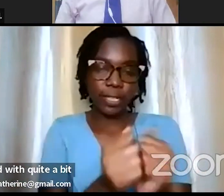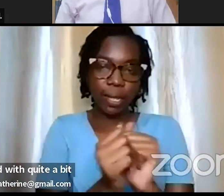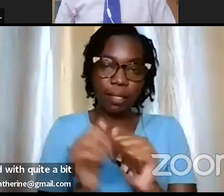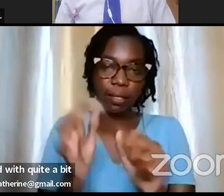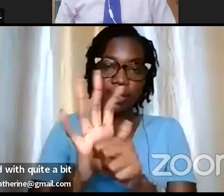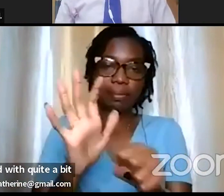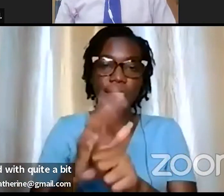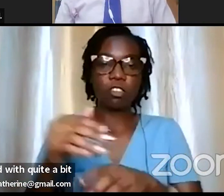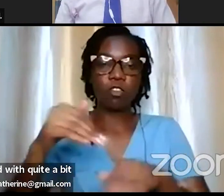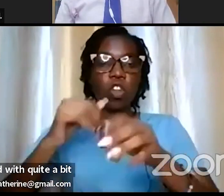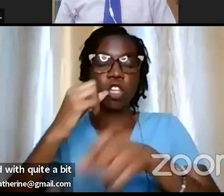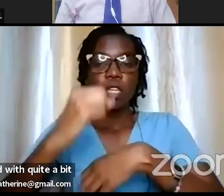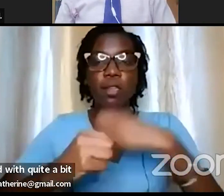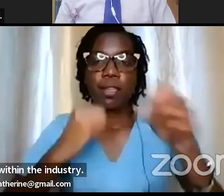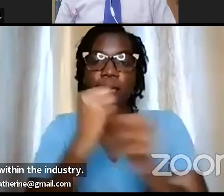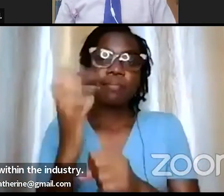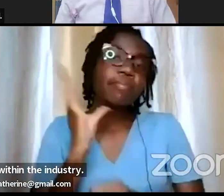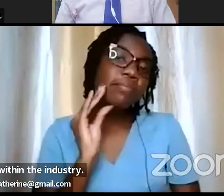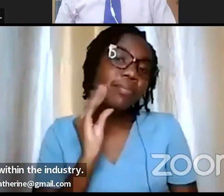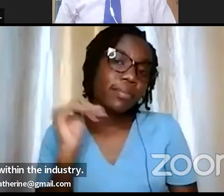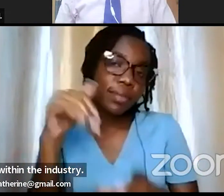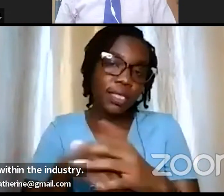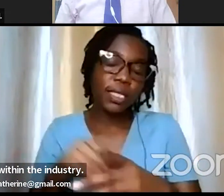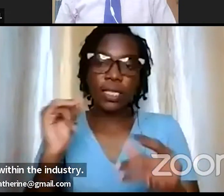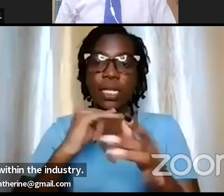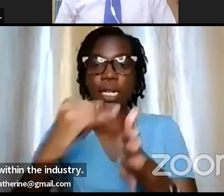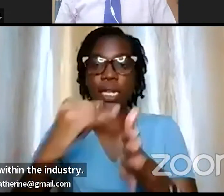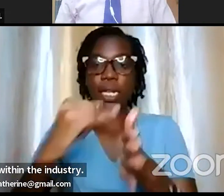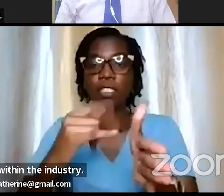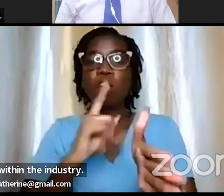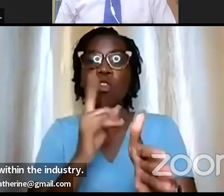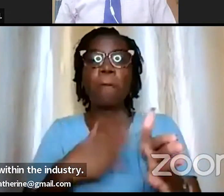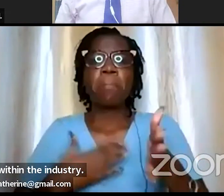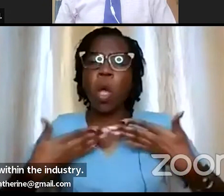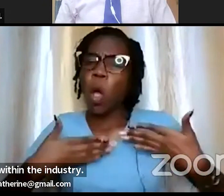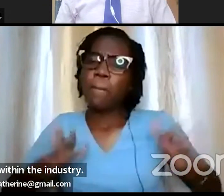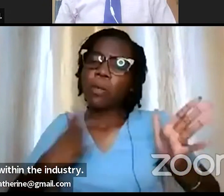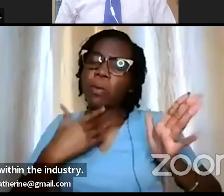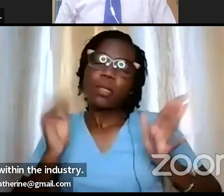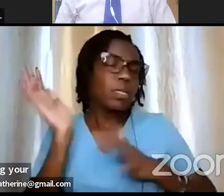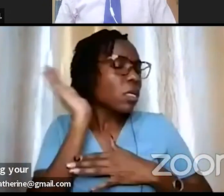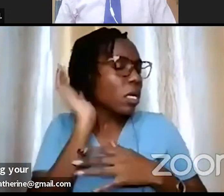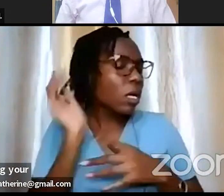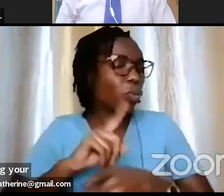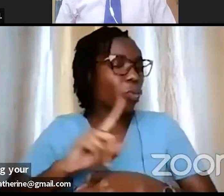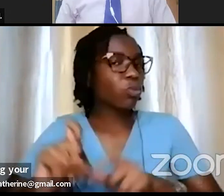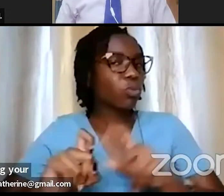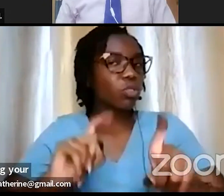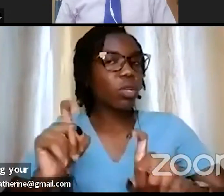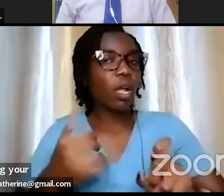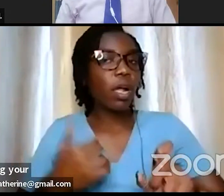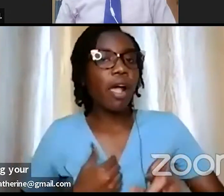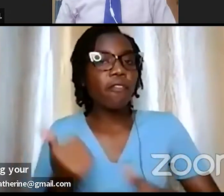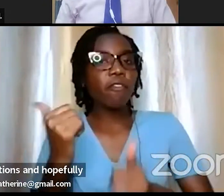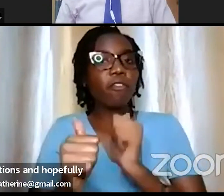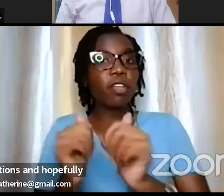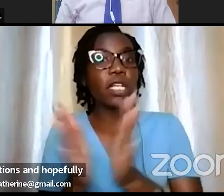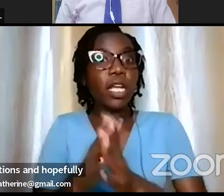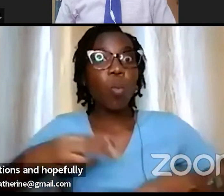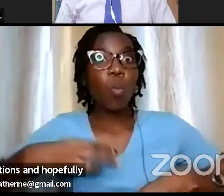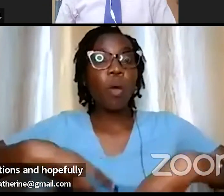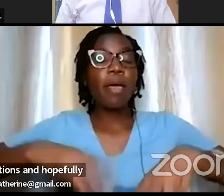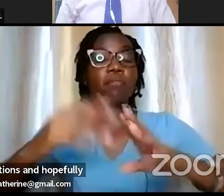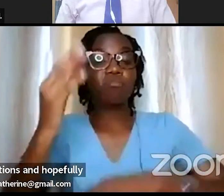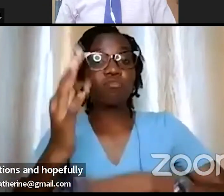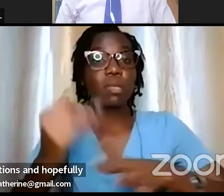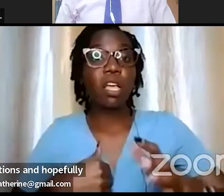of experience within the industry. So I am open to hearing your questions, and hopefully we'll find a way forward. And by the time we leave